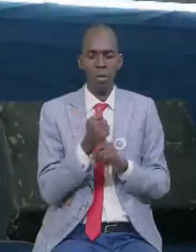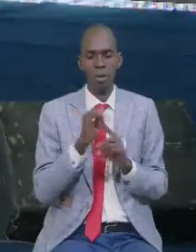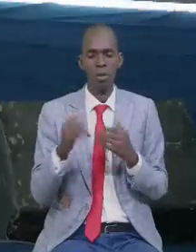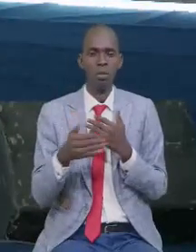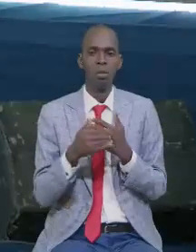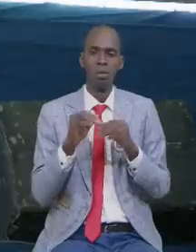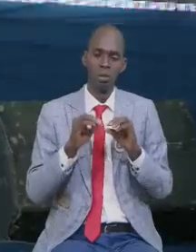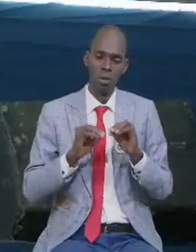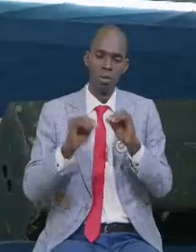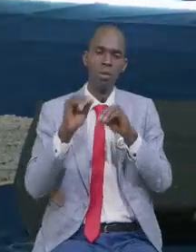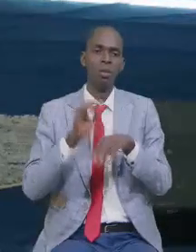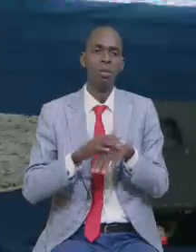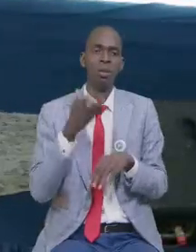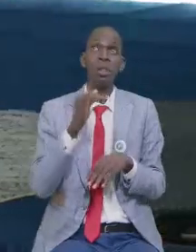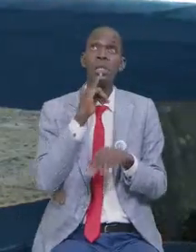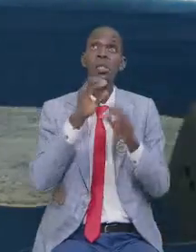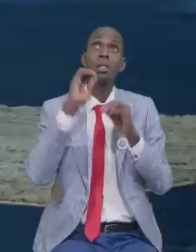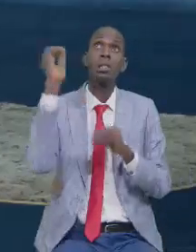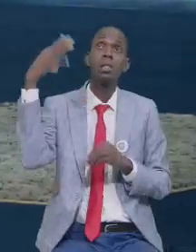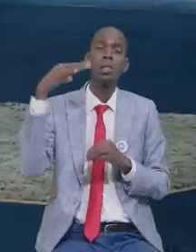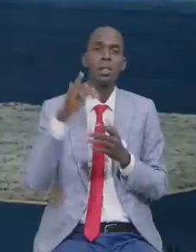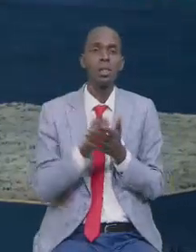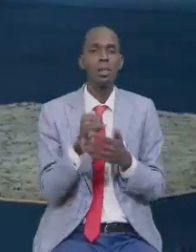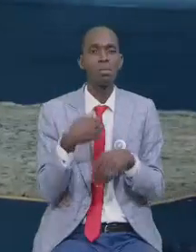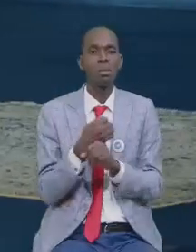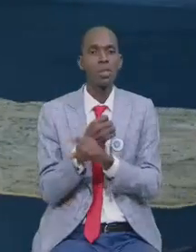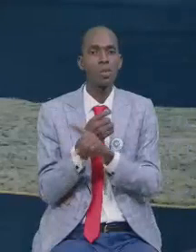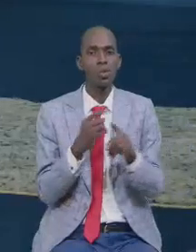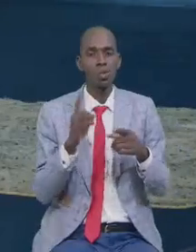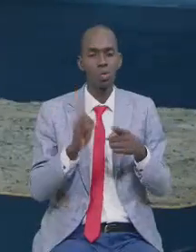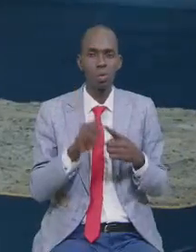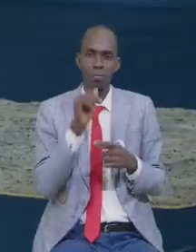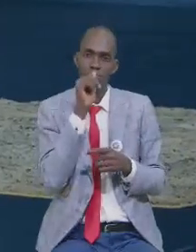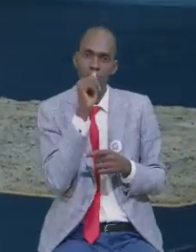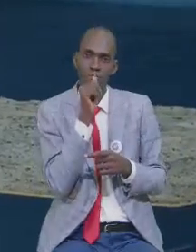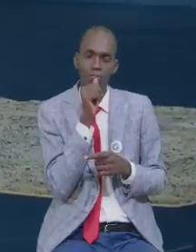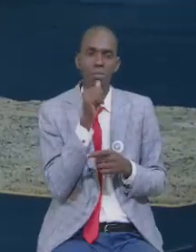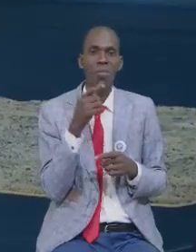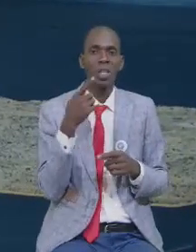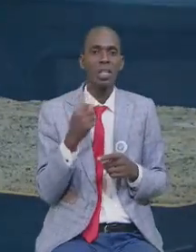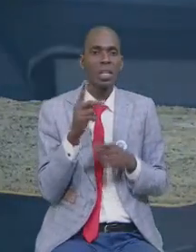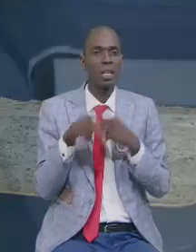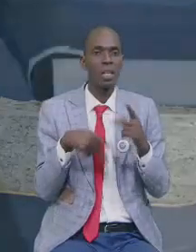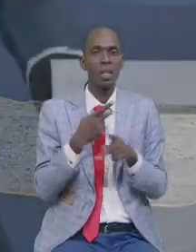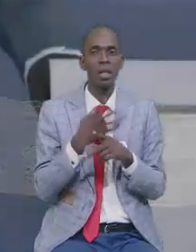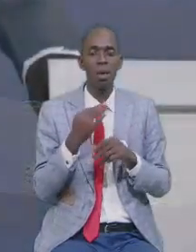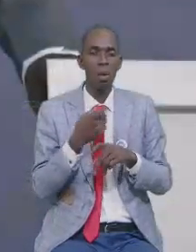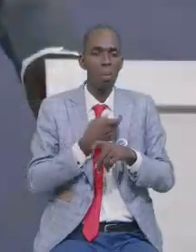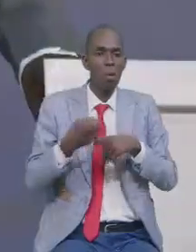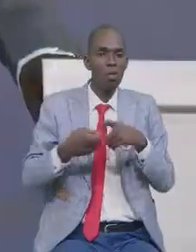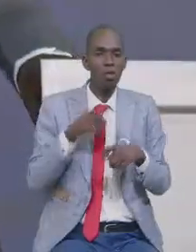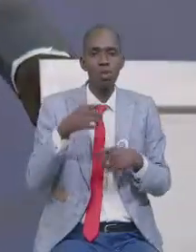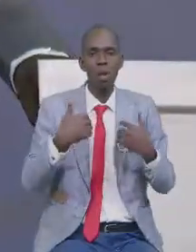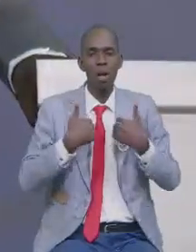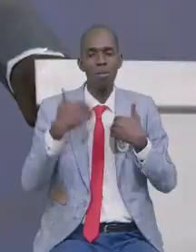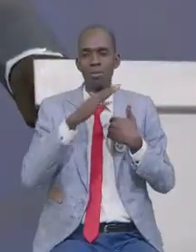on. There is grace that makes you to endure the kind of persecution you have never